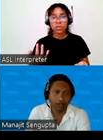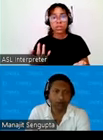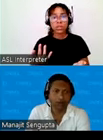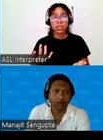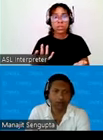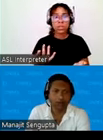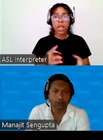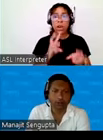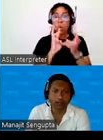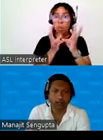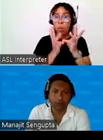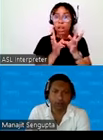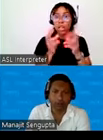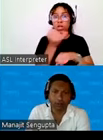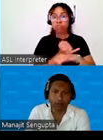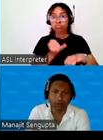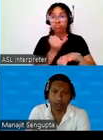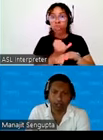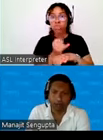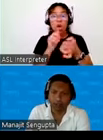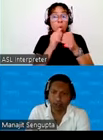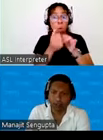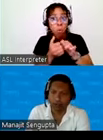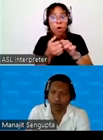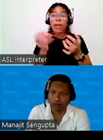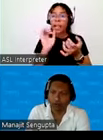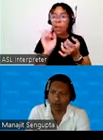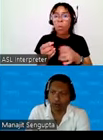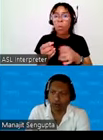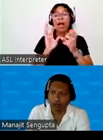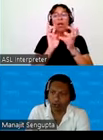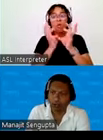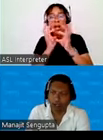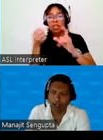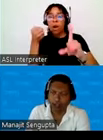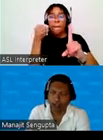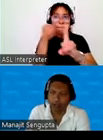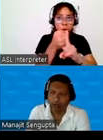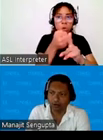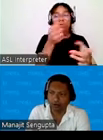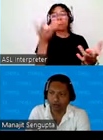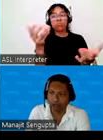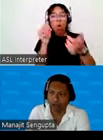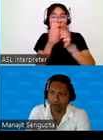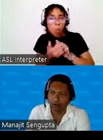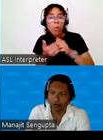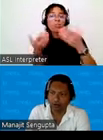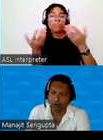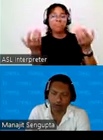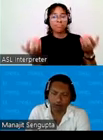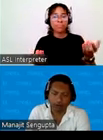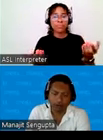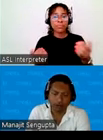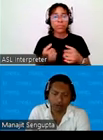severe weather assesses, severe weather impacts renewable generation resources, the demand, and also